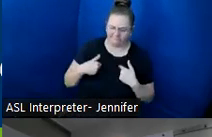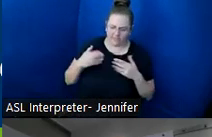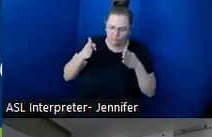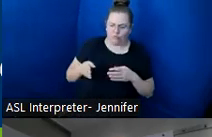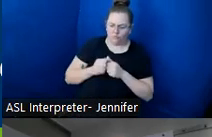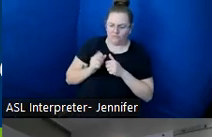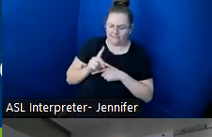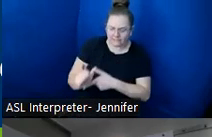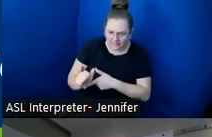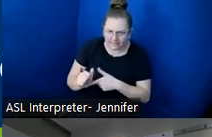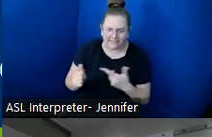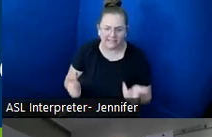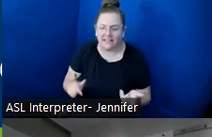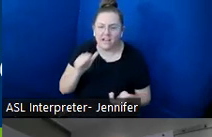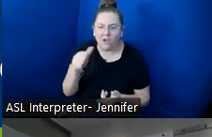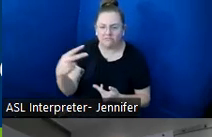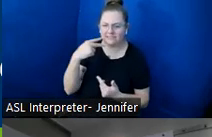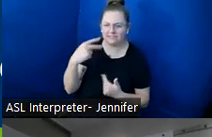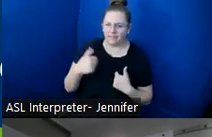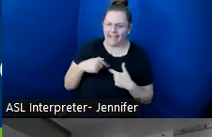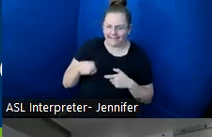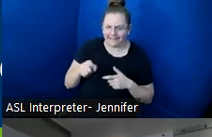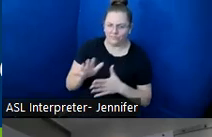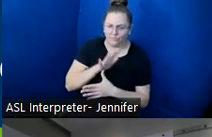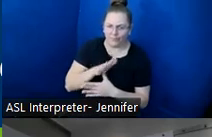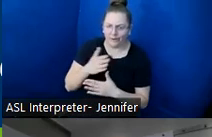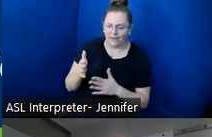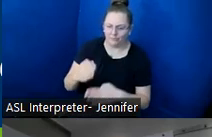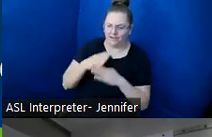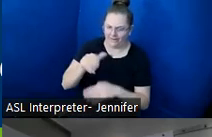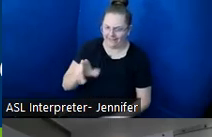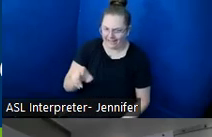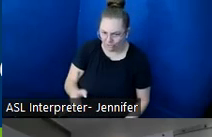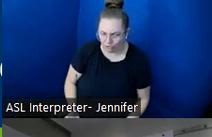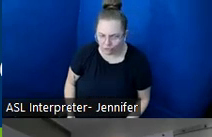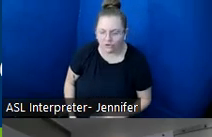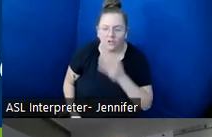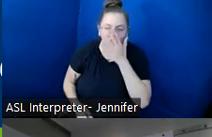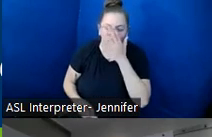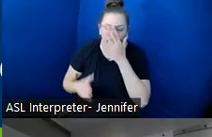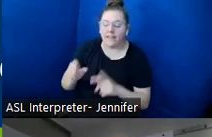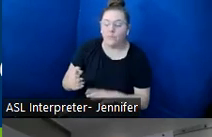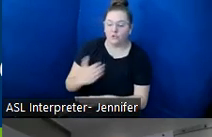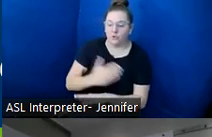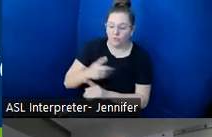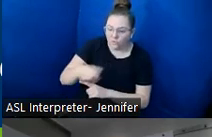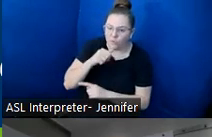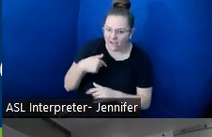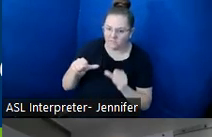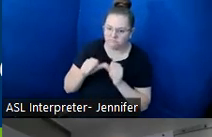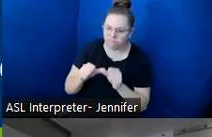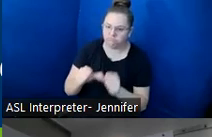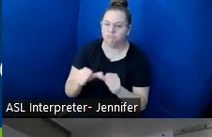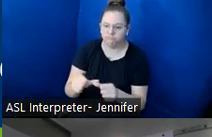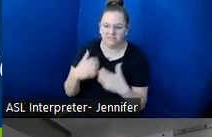not needing all the primary and preventive care. So they wanted to also improve people's care with chronic conditions. They wanted to